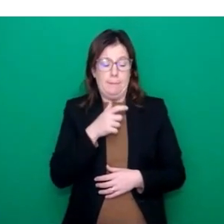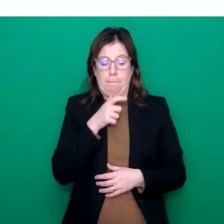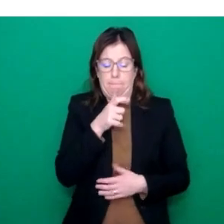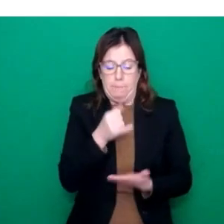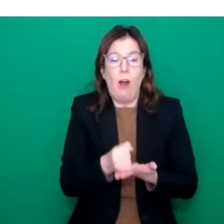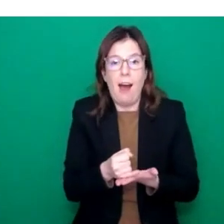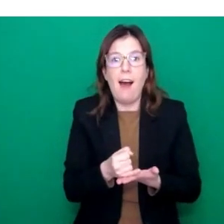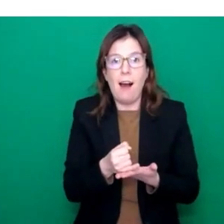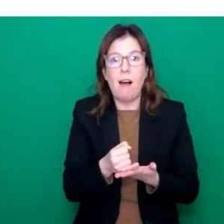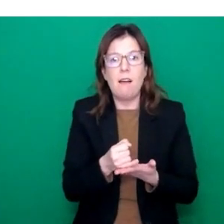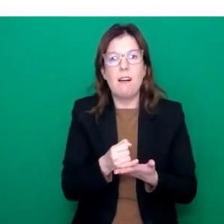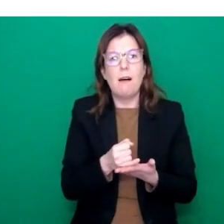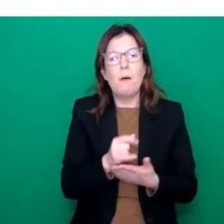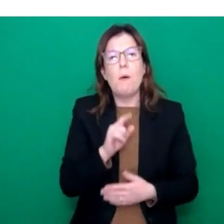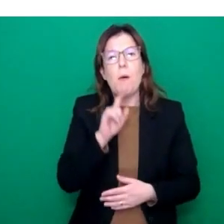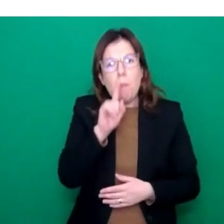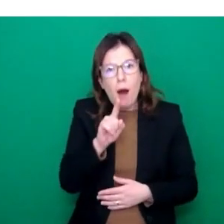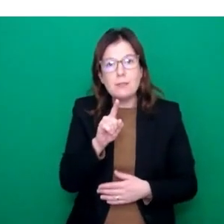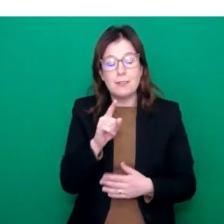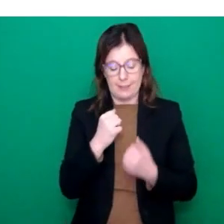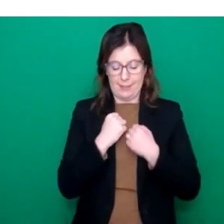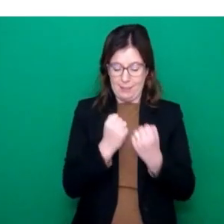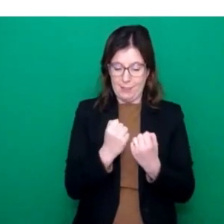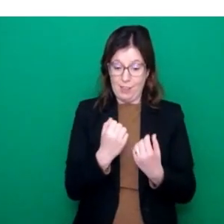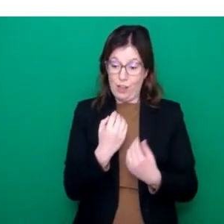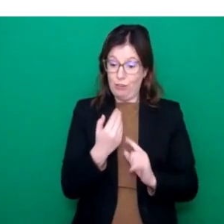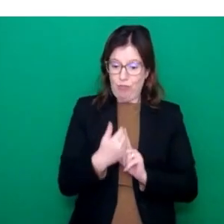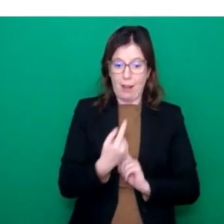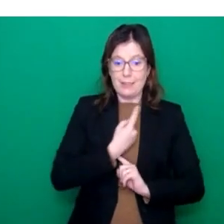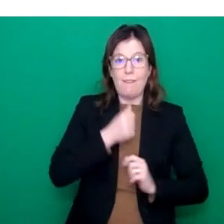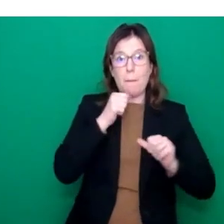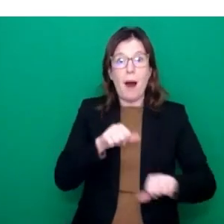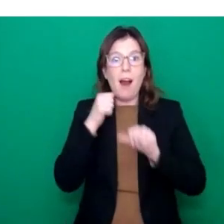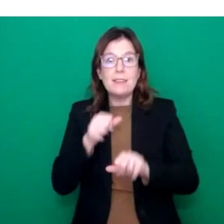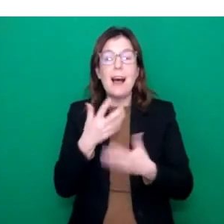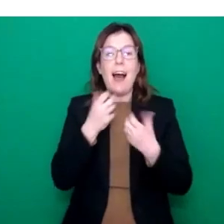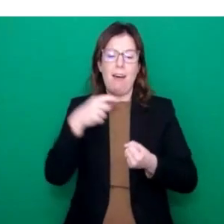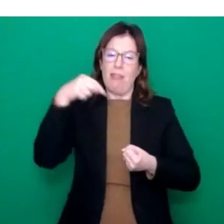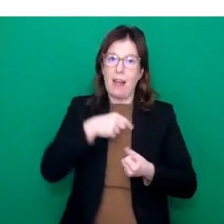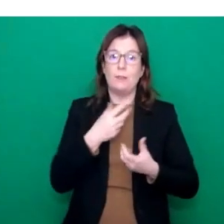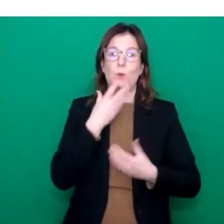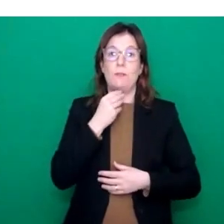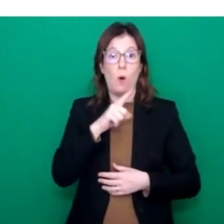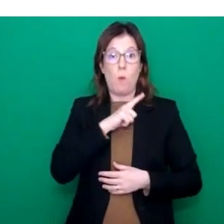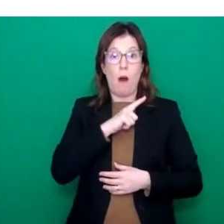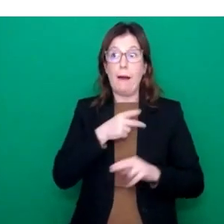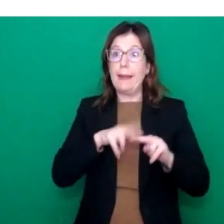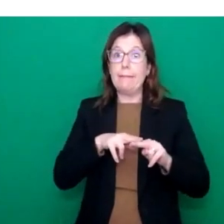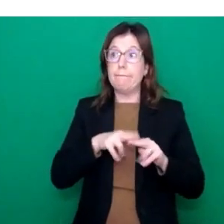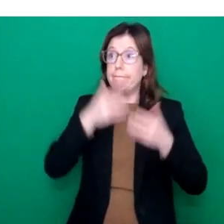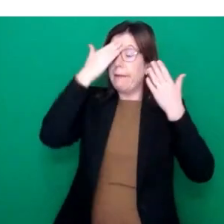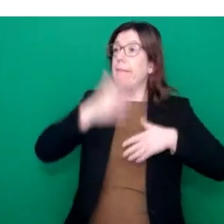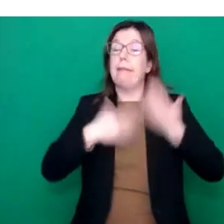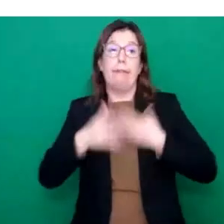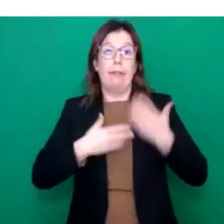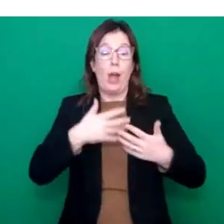it's more important that they do the work and recognize the bias, because otherwise they're going to harm people. and we would just want to prevent that harm from happening. So to